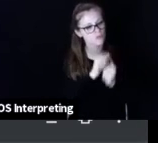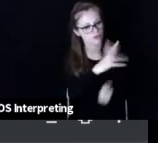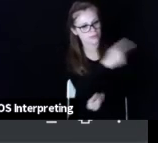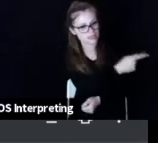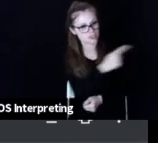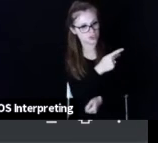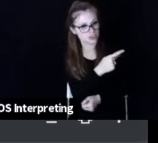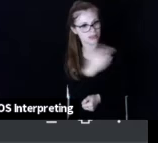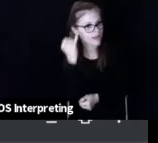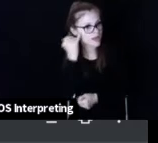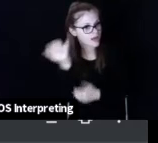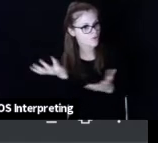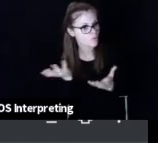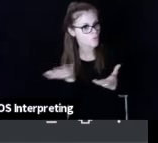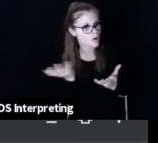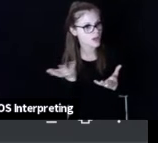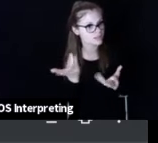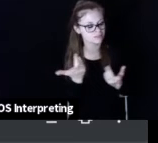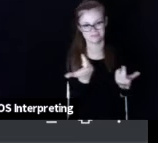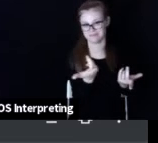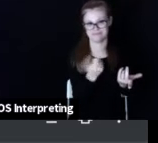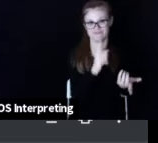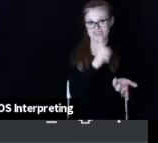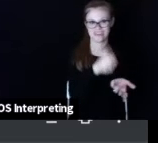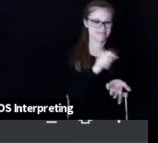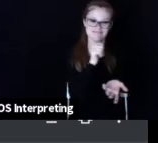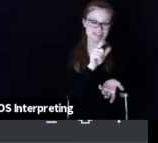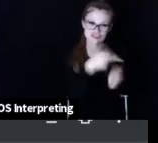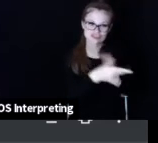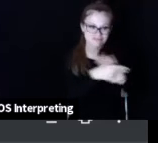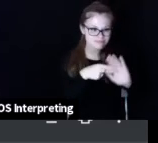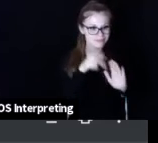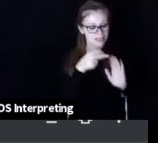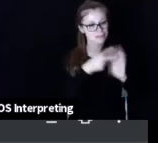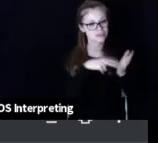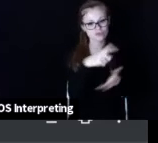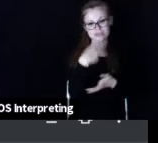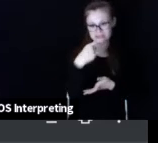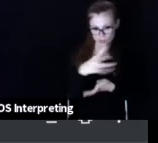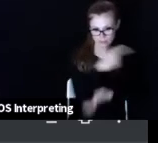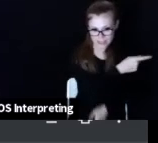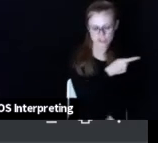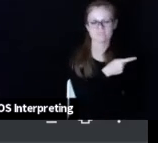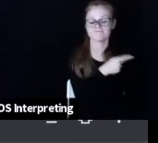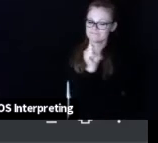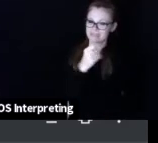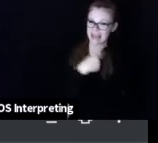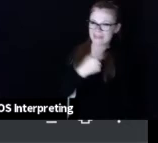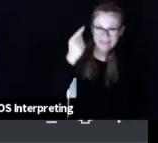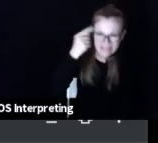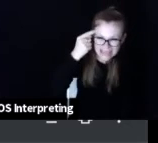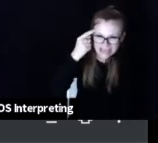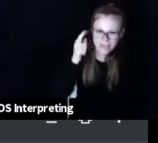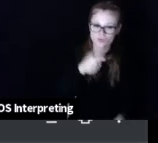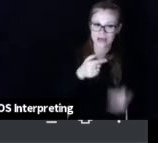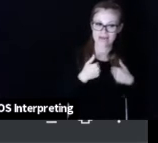of diagnostic uncertainty, right? Which is to tell your patient, this is what I think and this is why I think